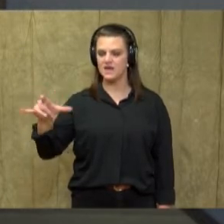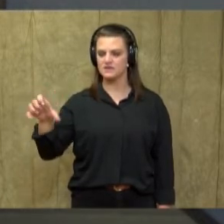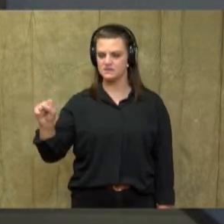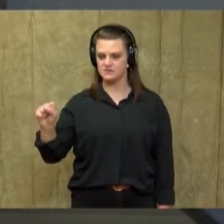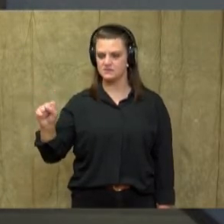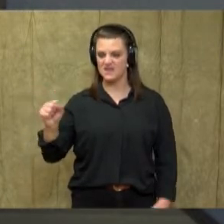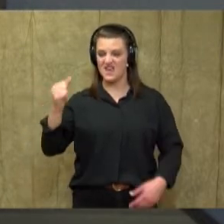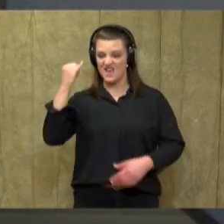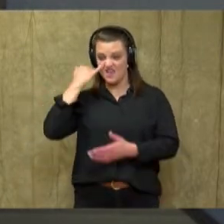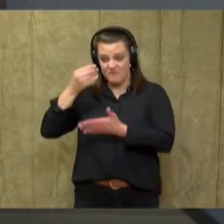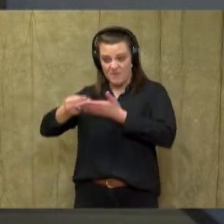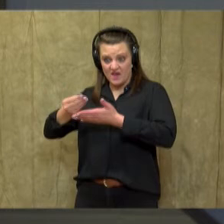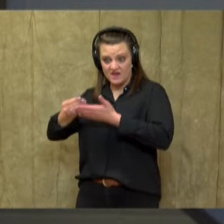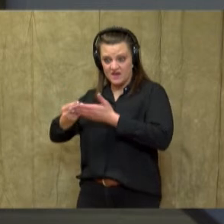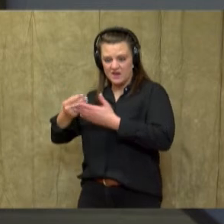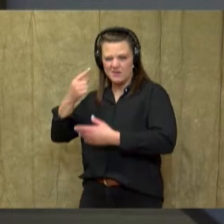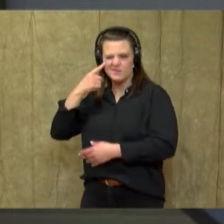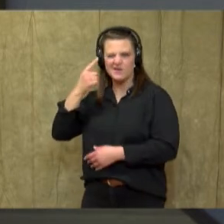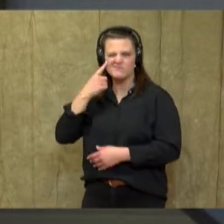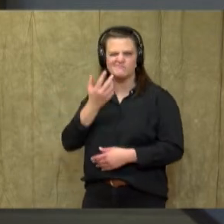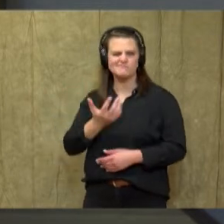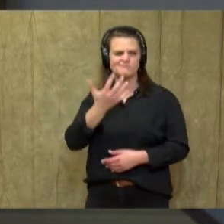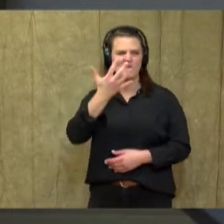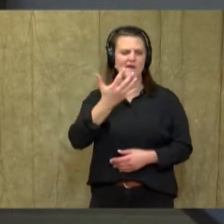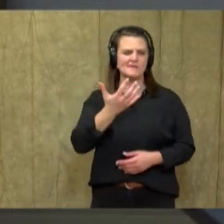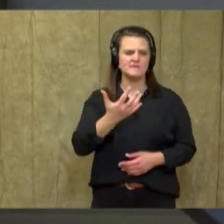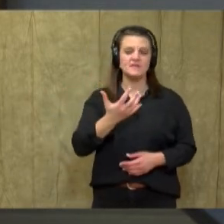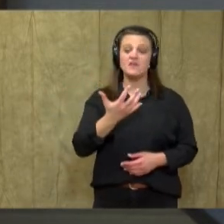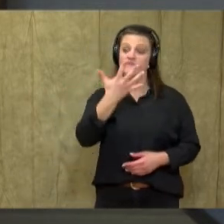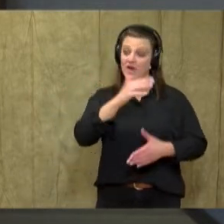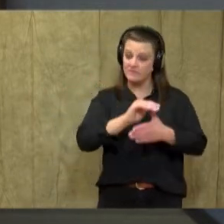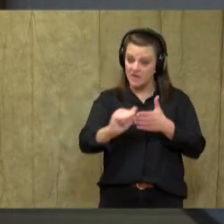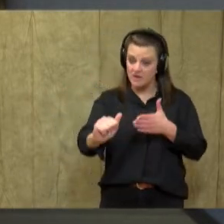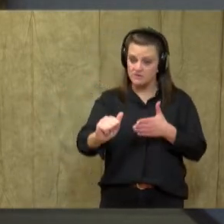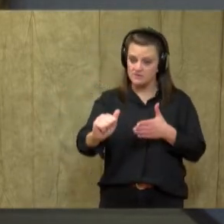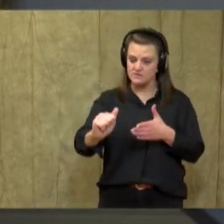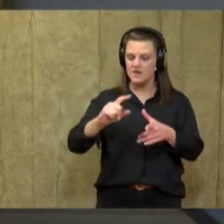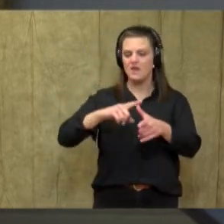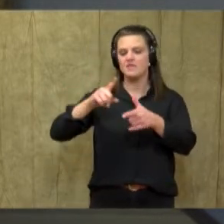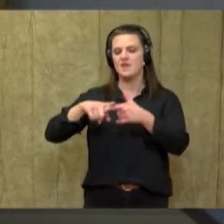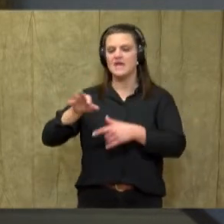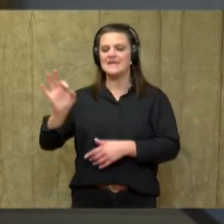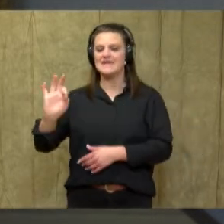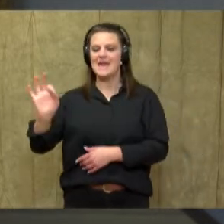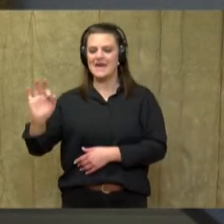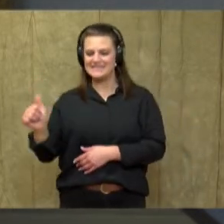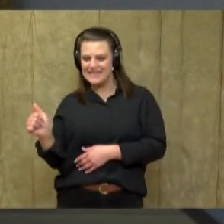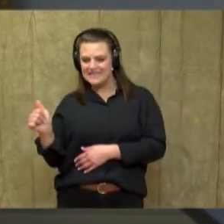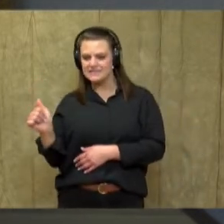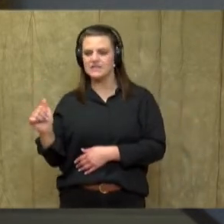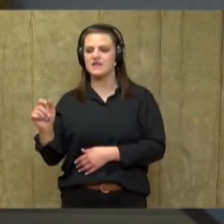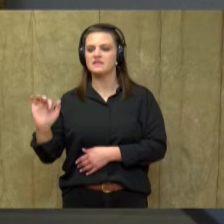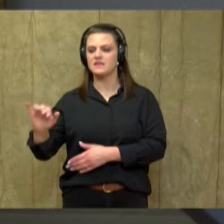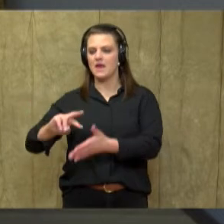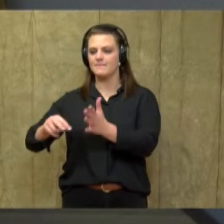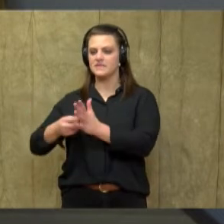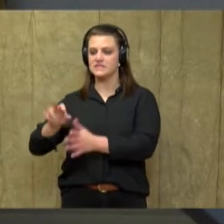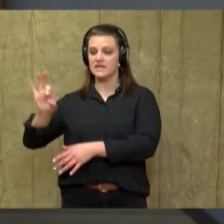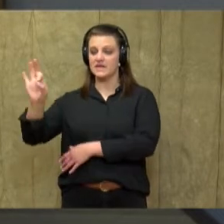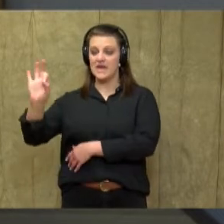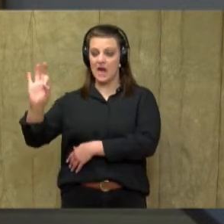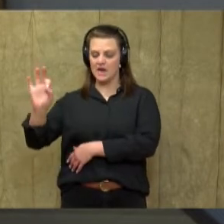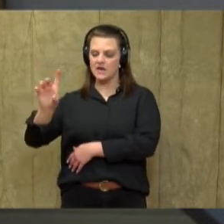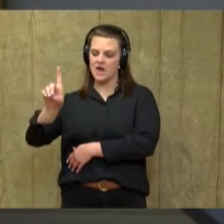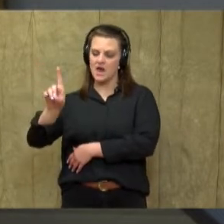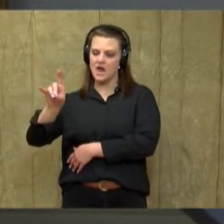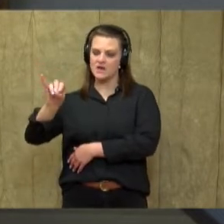I'm kind of thinking, my 5 holes is like $5. And my 9/10 is like 9 dimes. So I